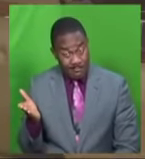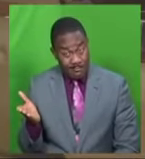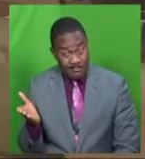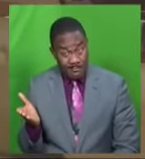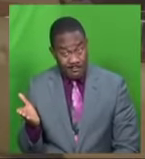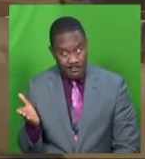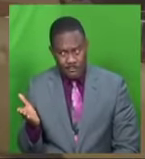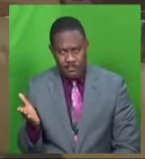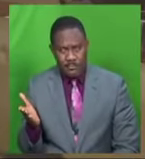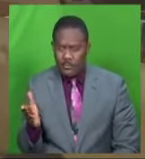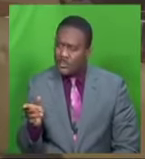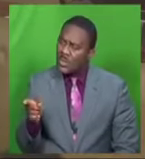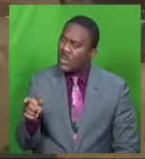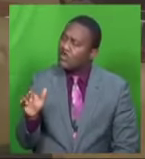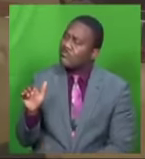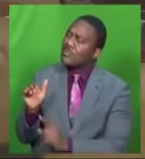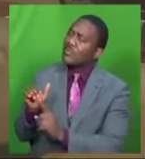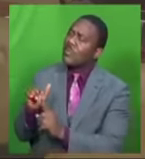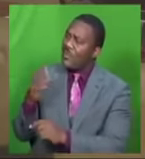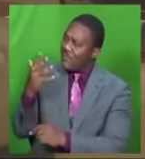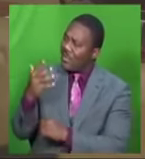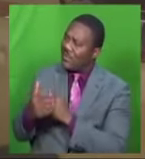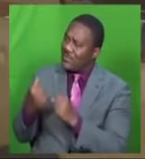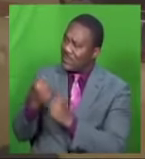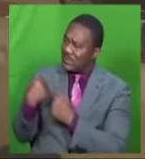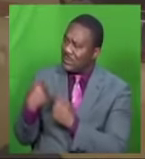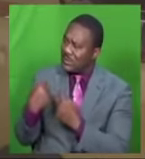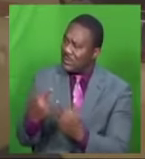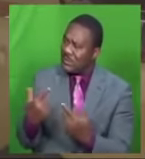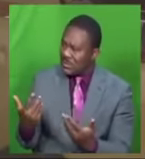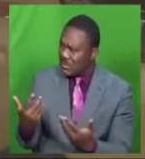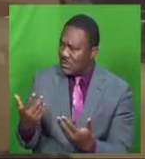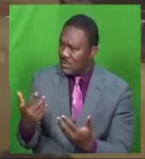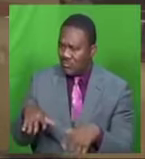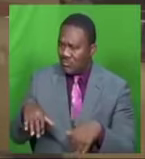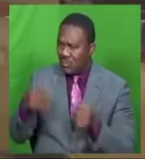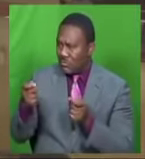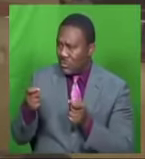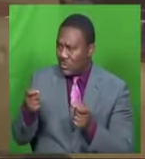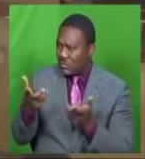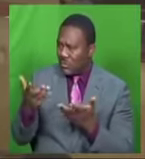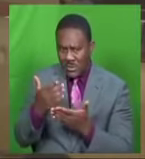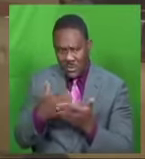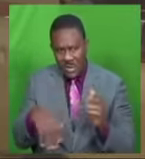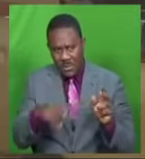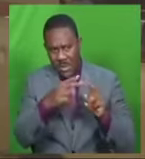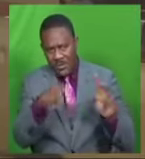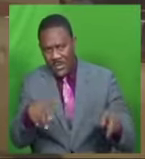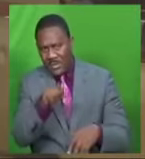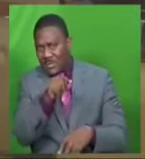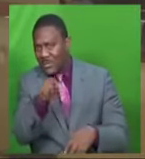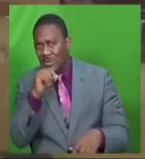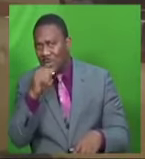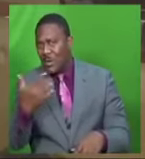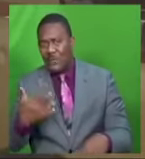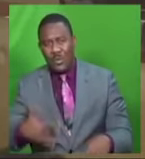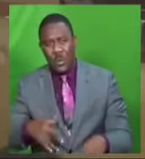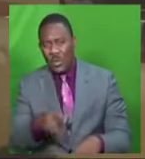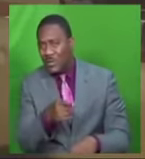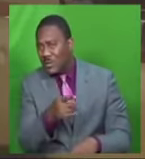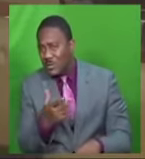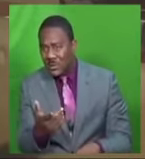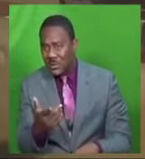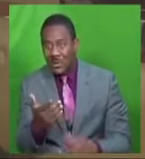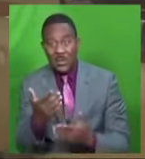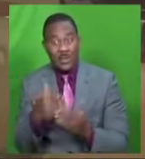you are 5 years into government. Yes. We still have villages that do not have toilets. Yes. We have even cities that do not have water